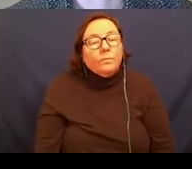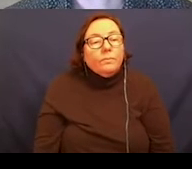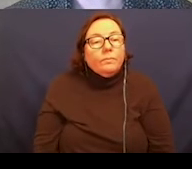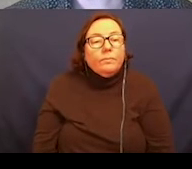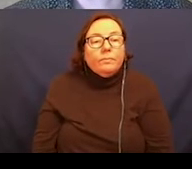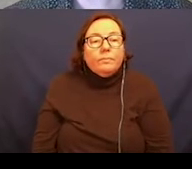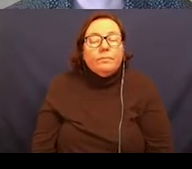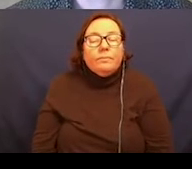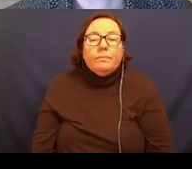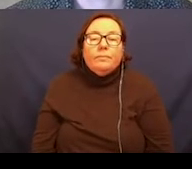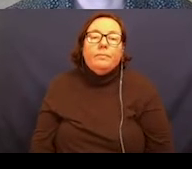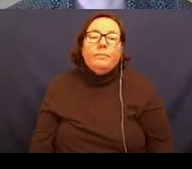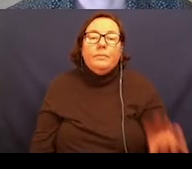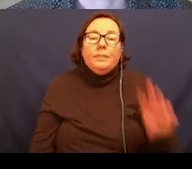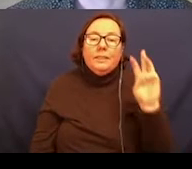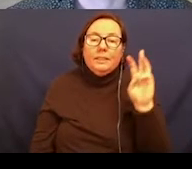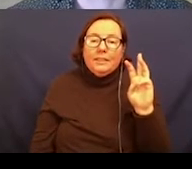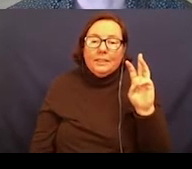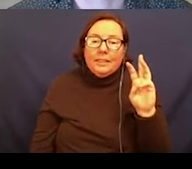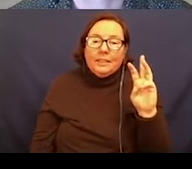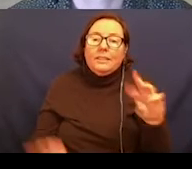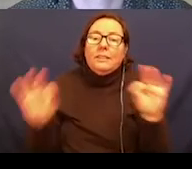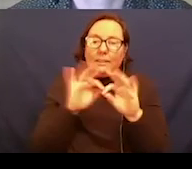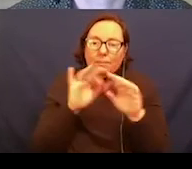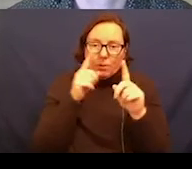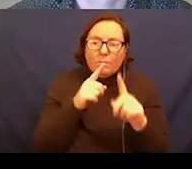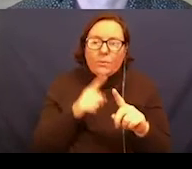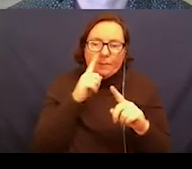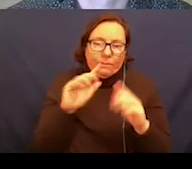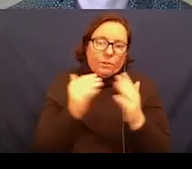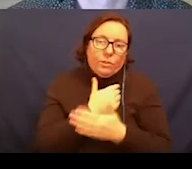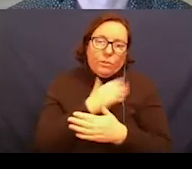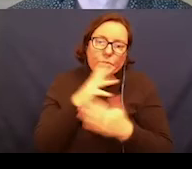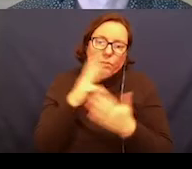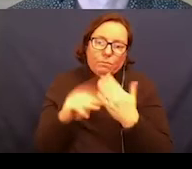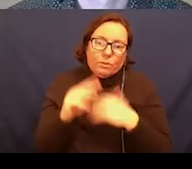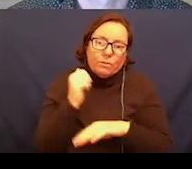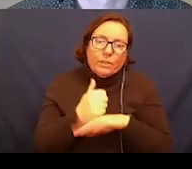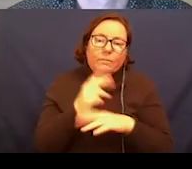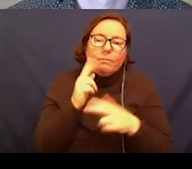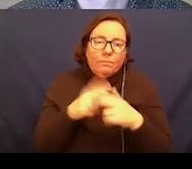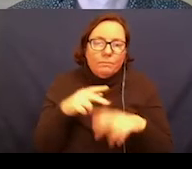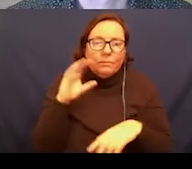There are 6 key things to know about the Community Choice Electricity Program.